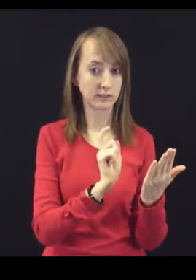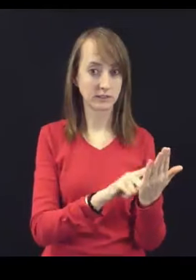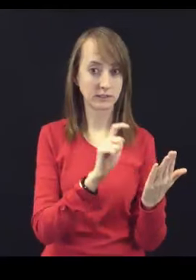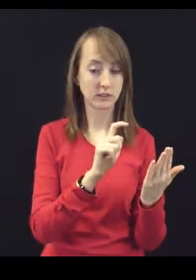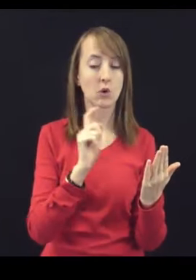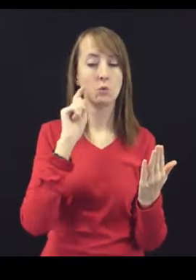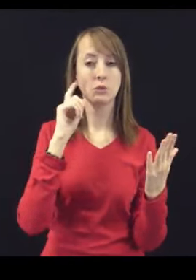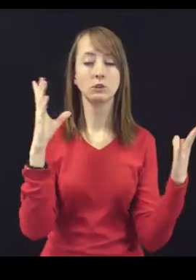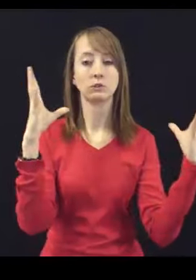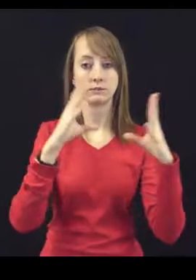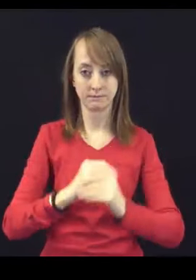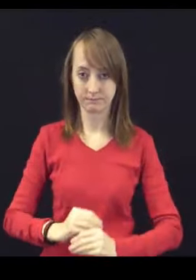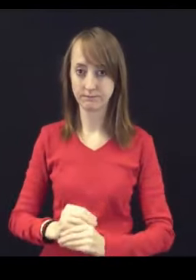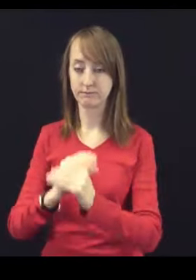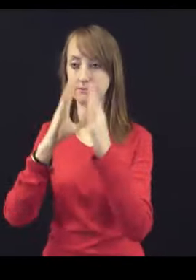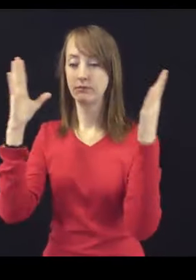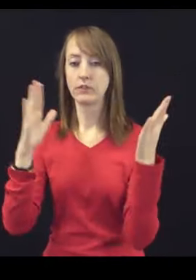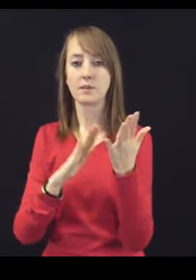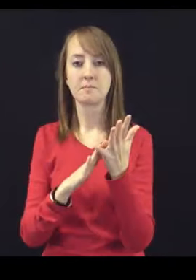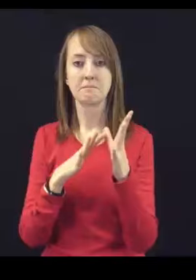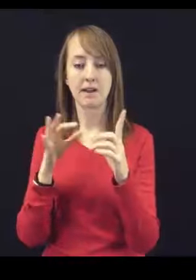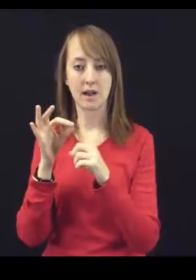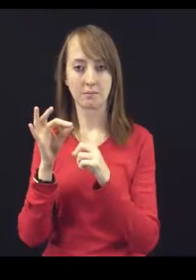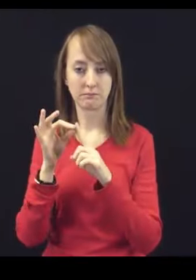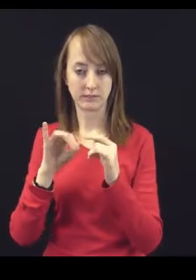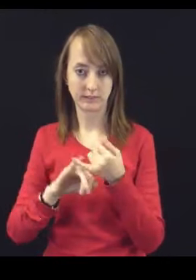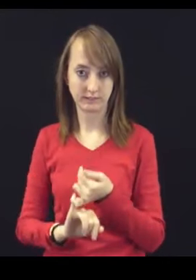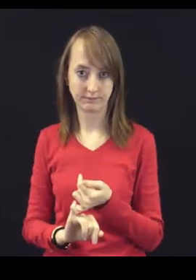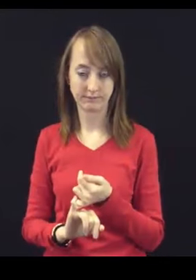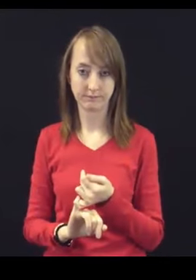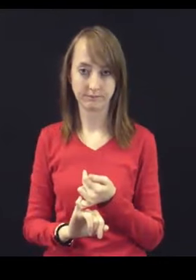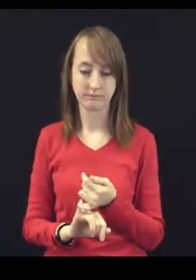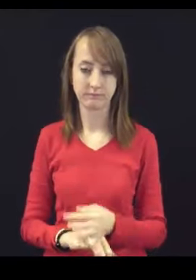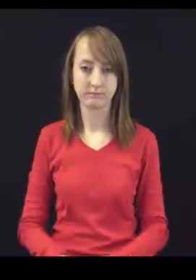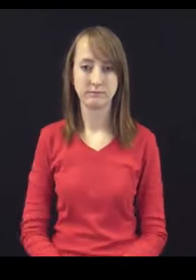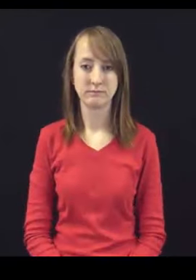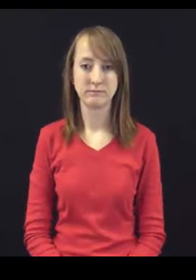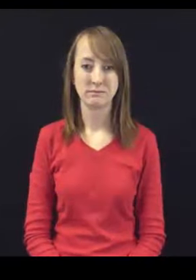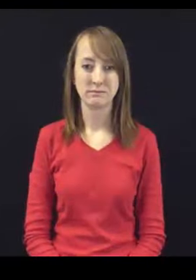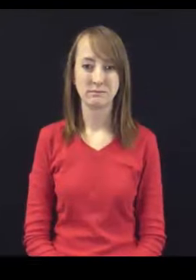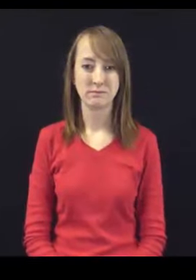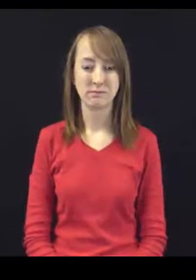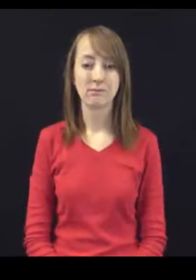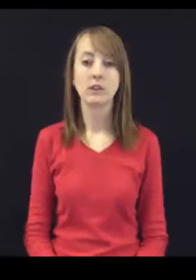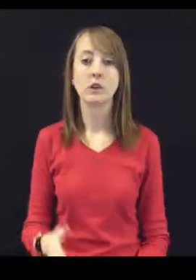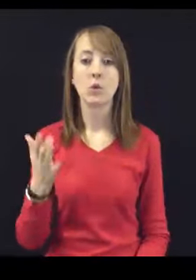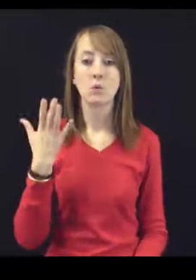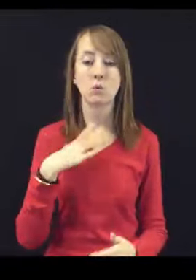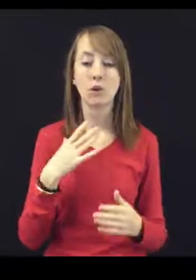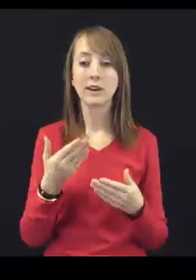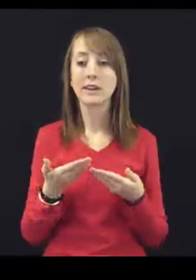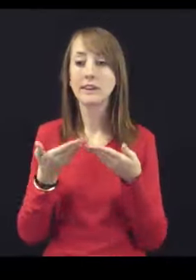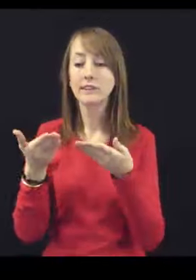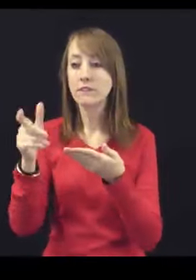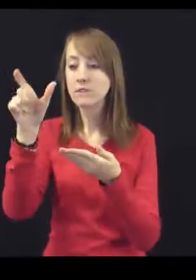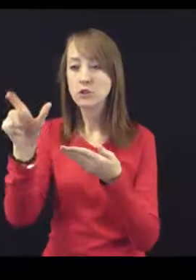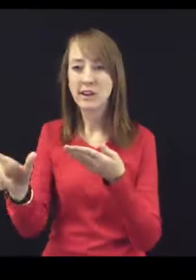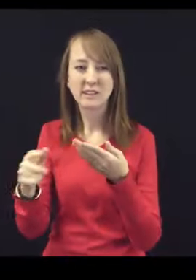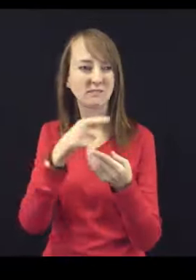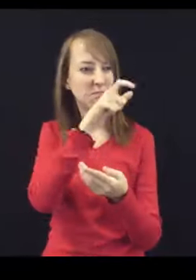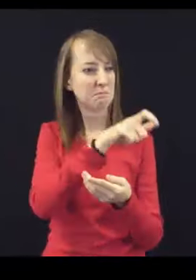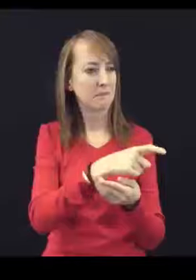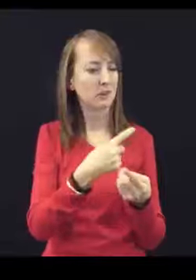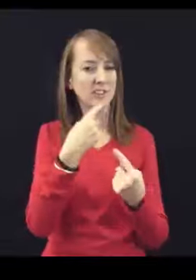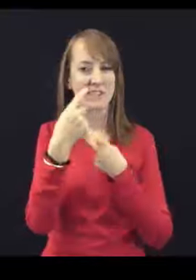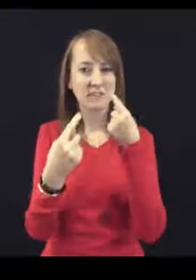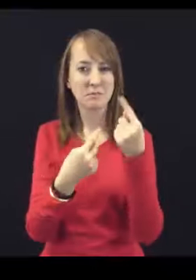chat option that works over 3G, consider downloading the free Skype app. If you've entered a web address for the contact, tapping on